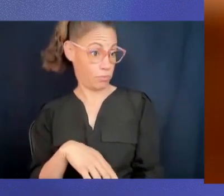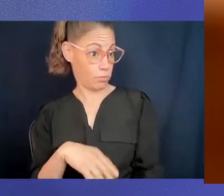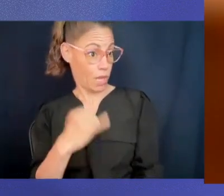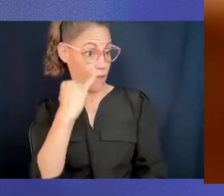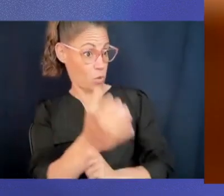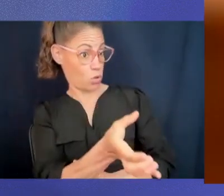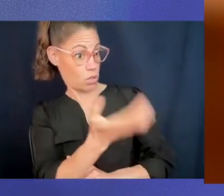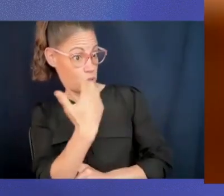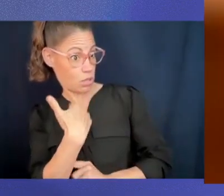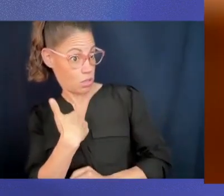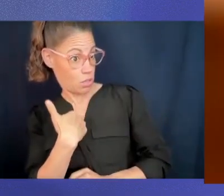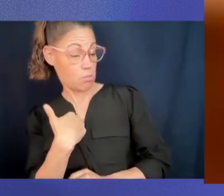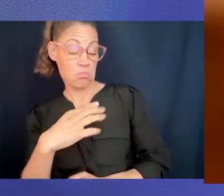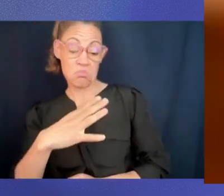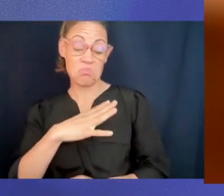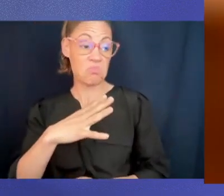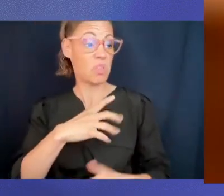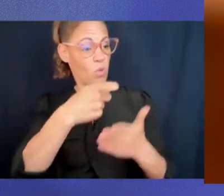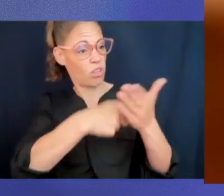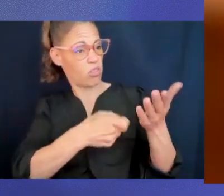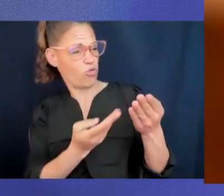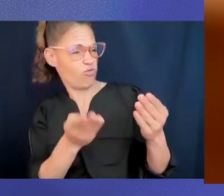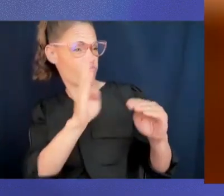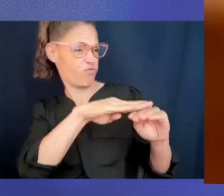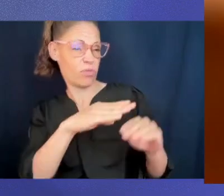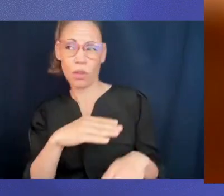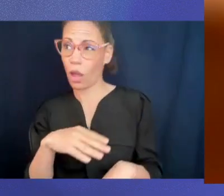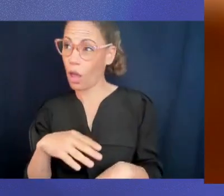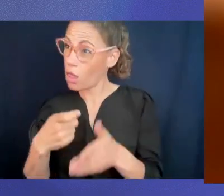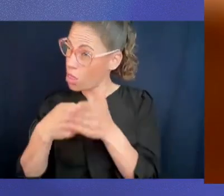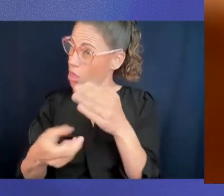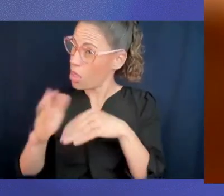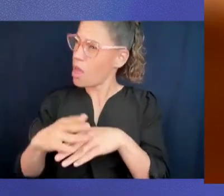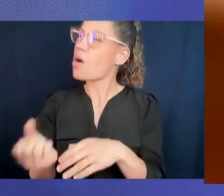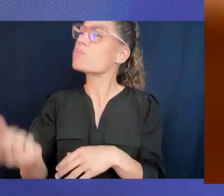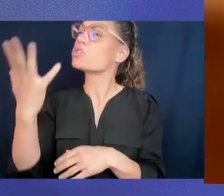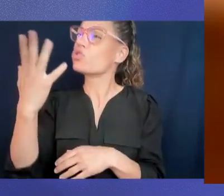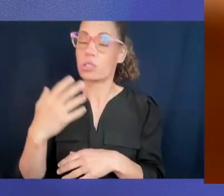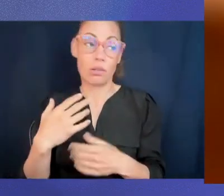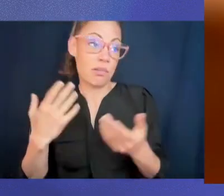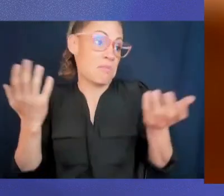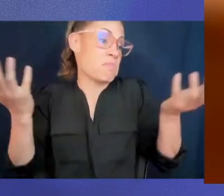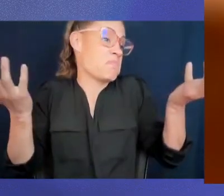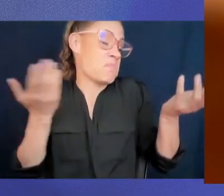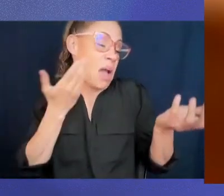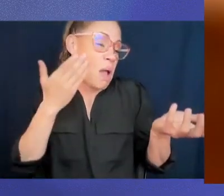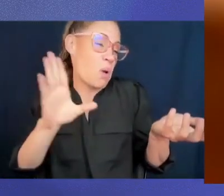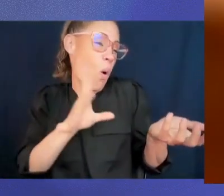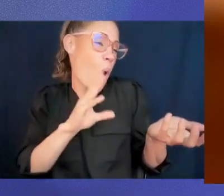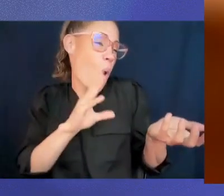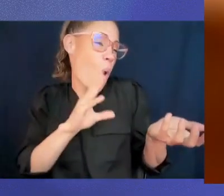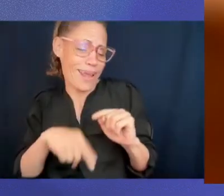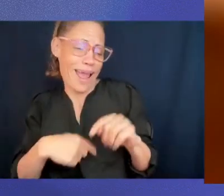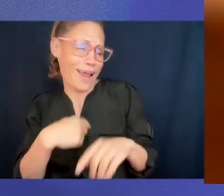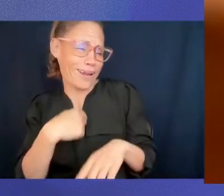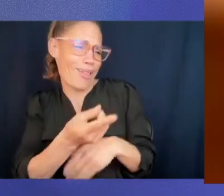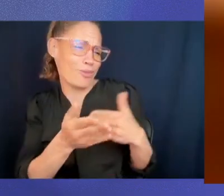surcharge. How big a surcharge, I asked. And he said, I don't know. And anyway, that's proprietary